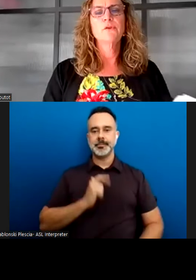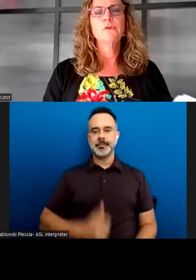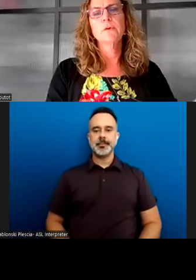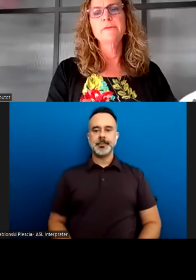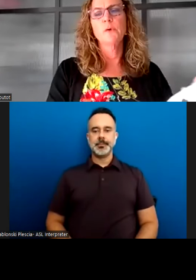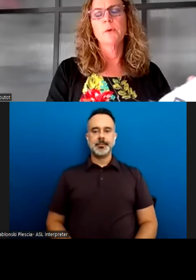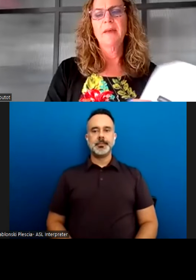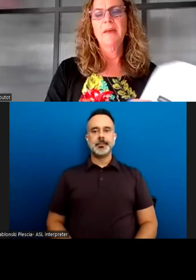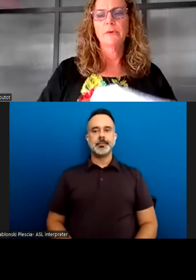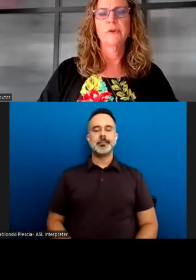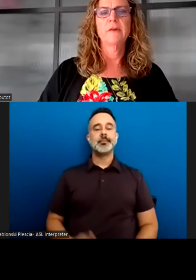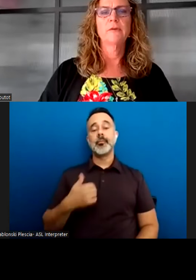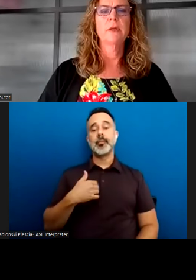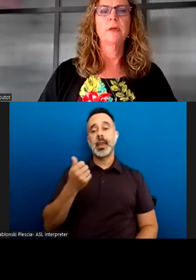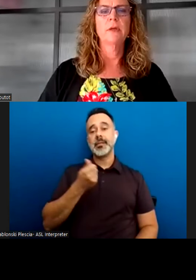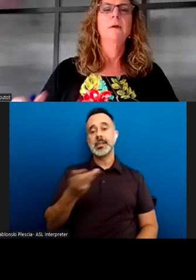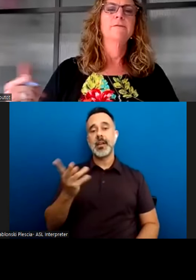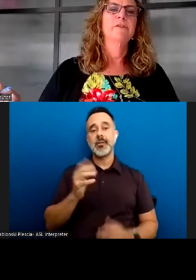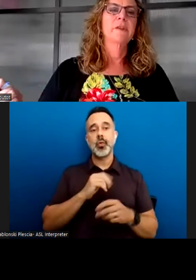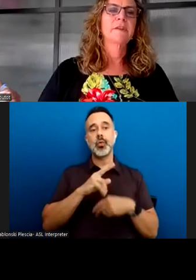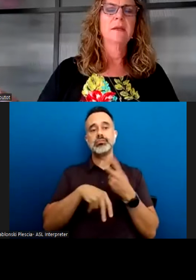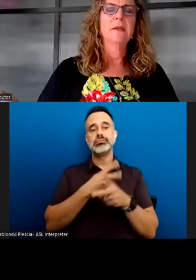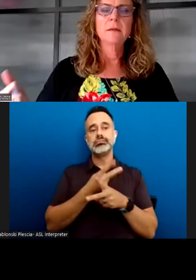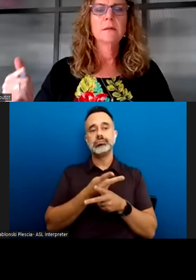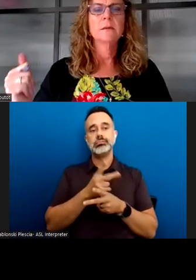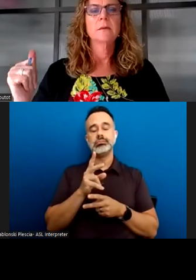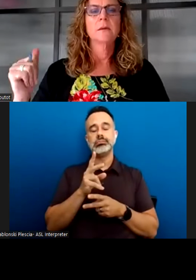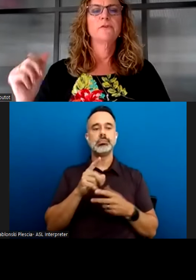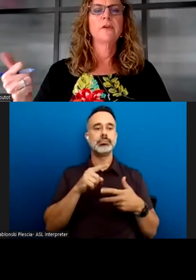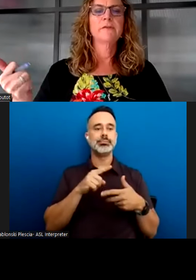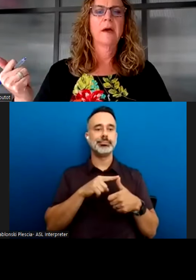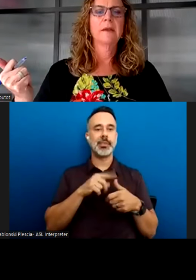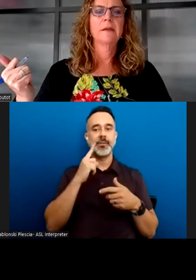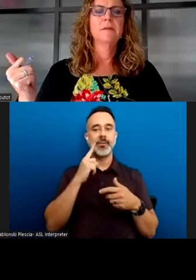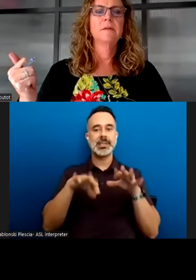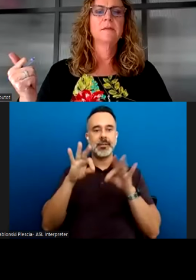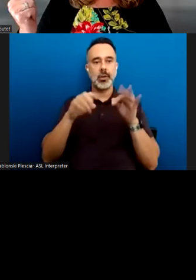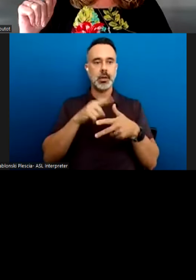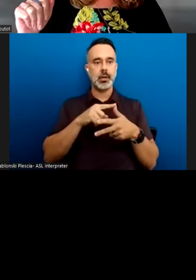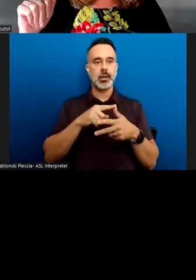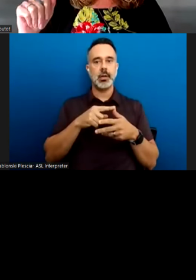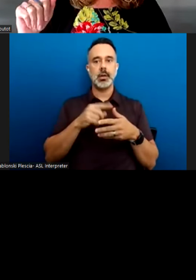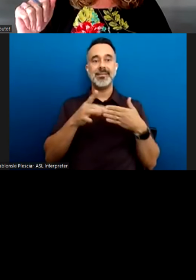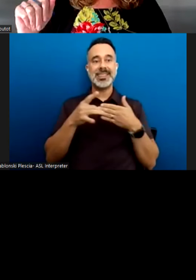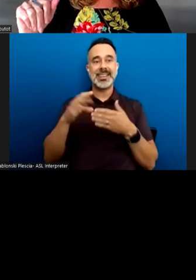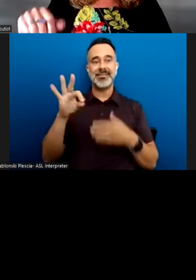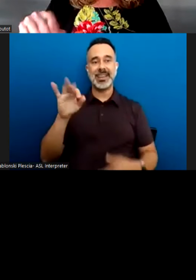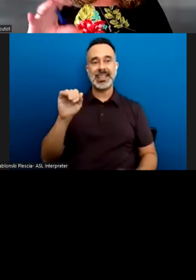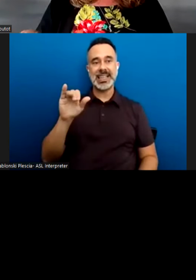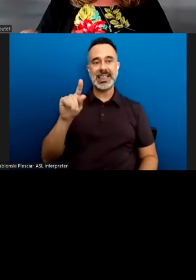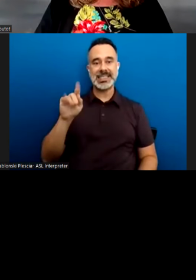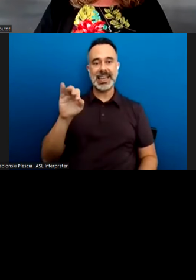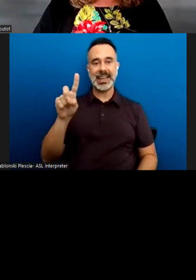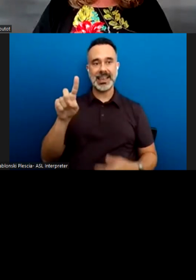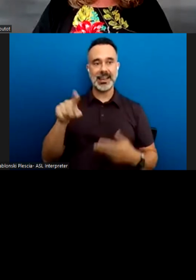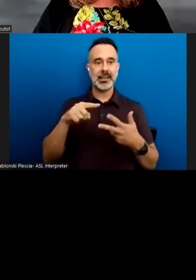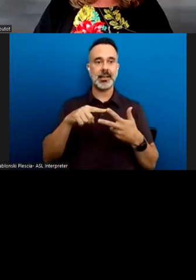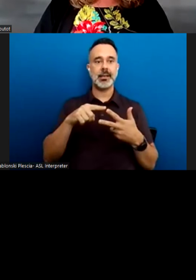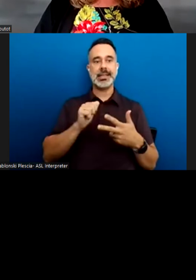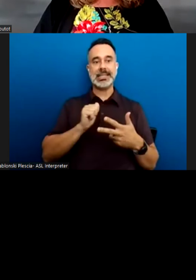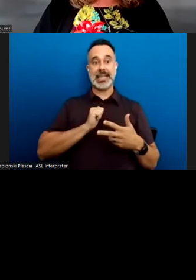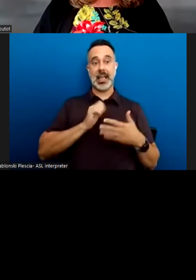There are several formats for discovery: facilitated, self-guided, and guided group. Not going to go